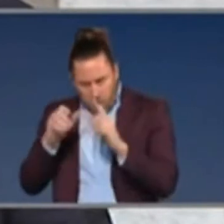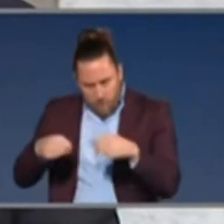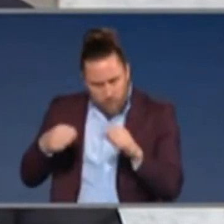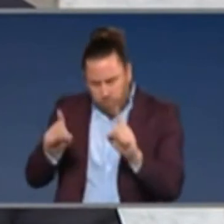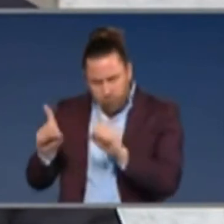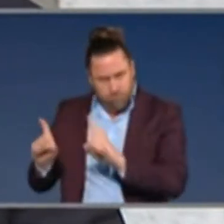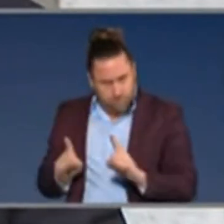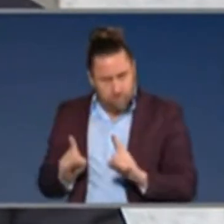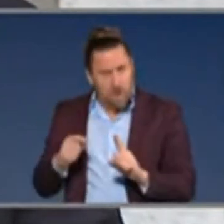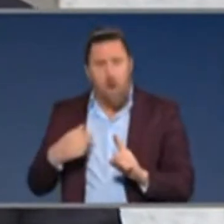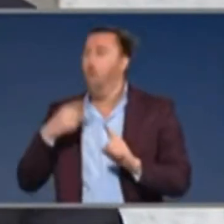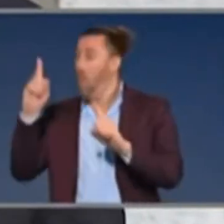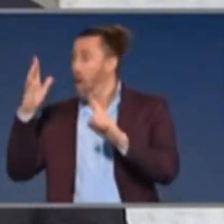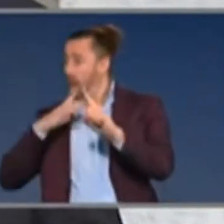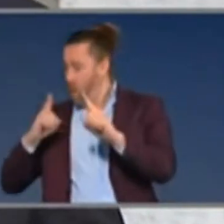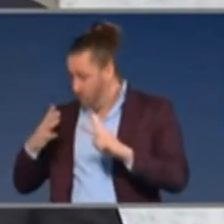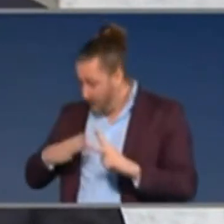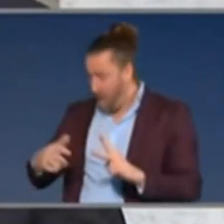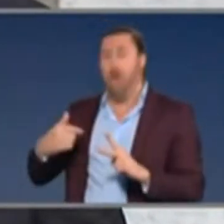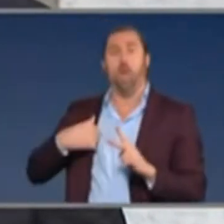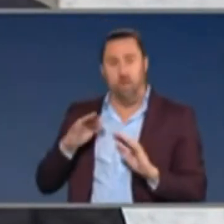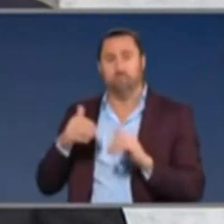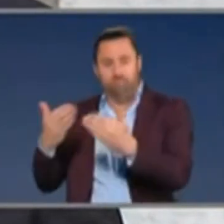And then we supported those arrangements through the